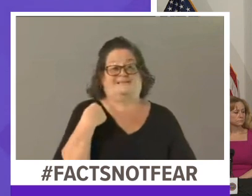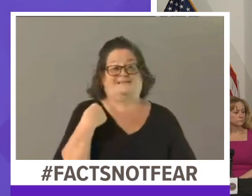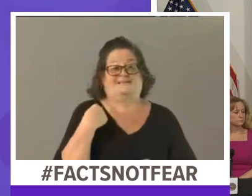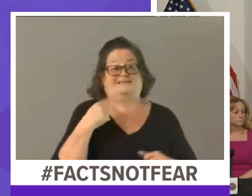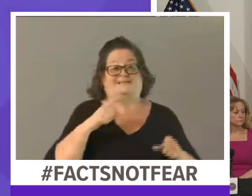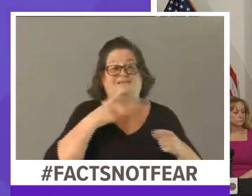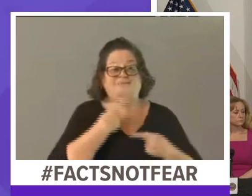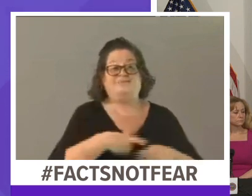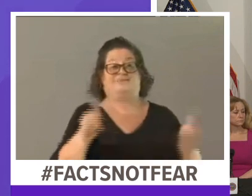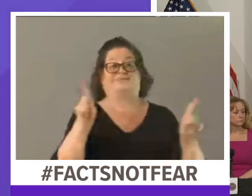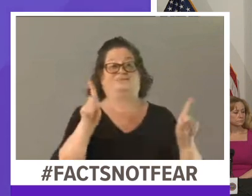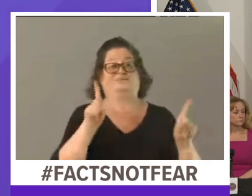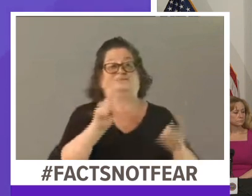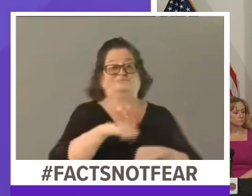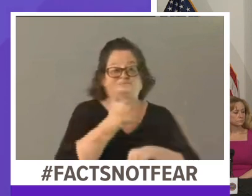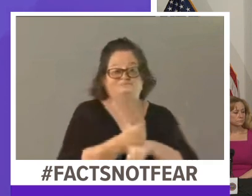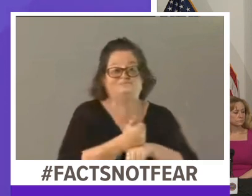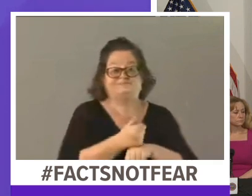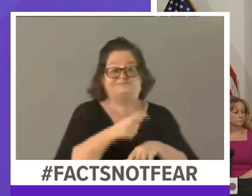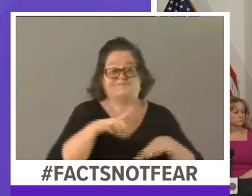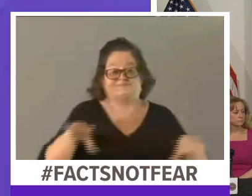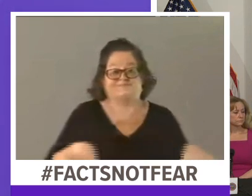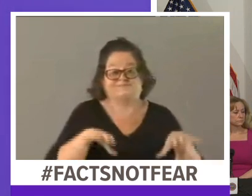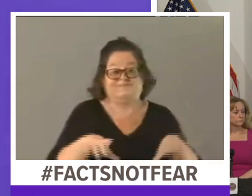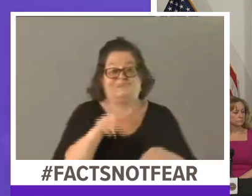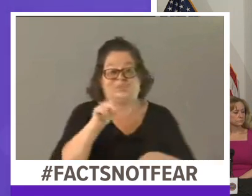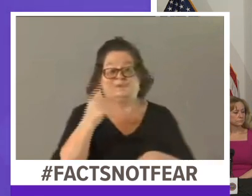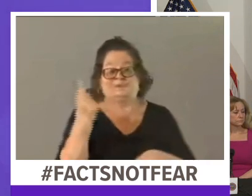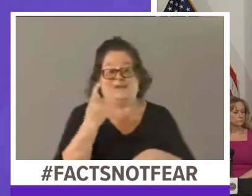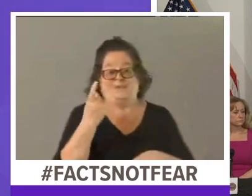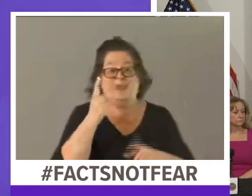intention to slow the spread of this virus.